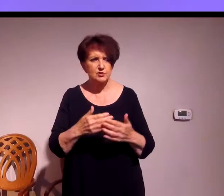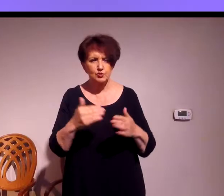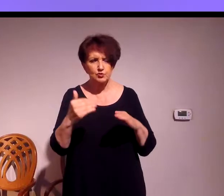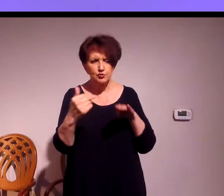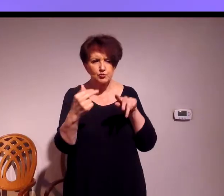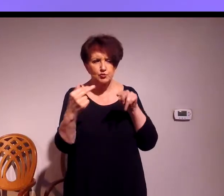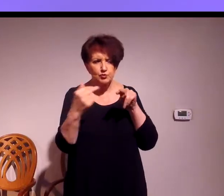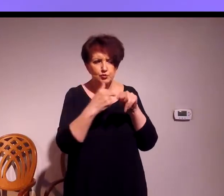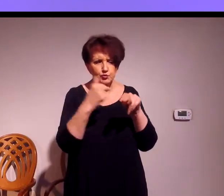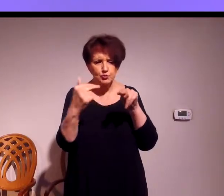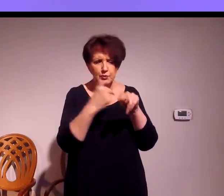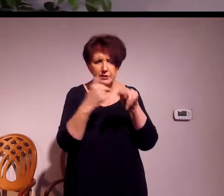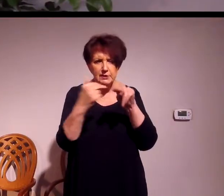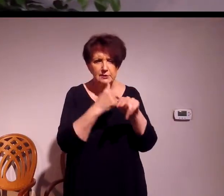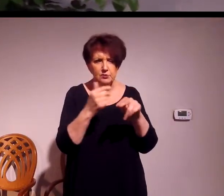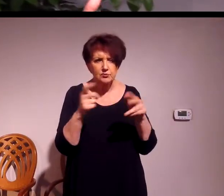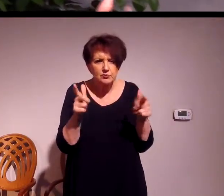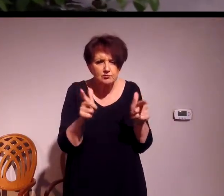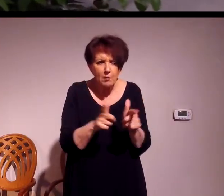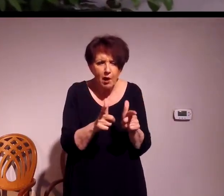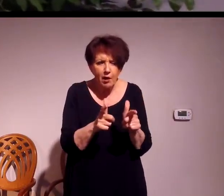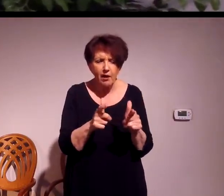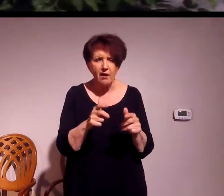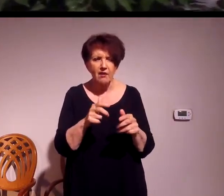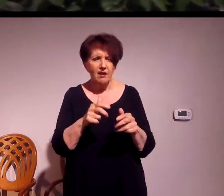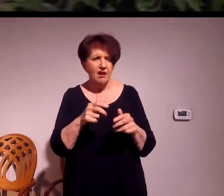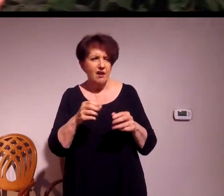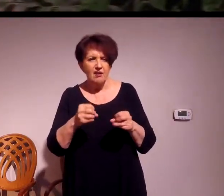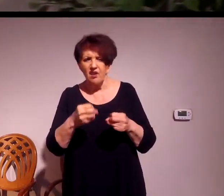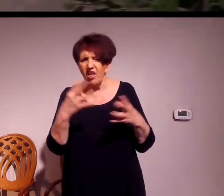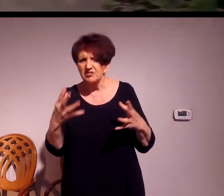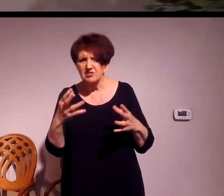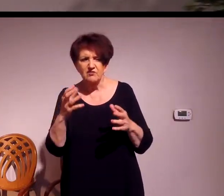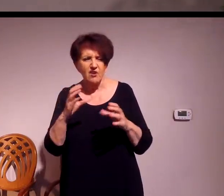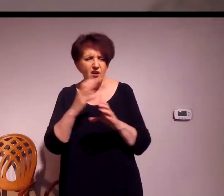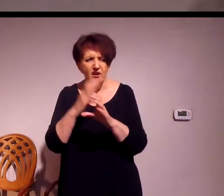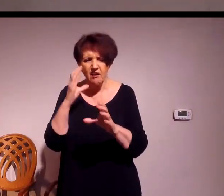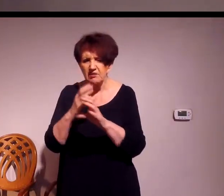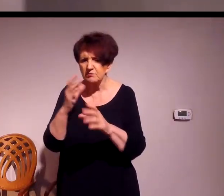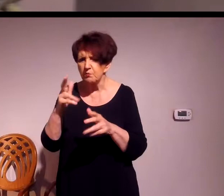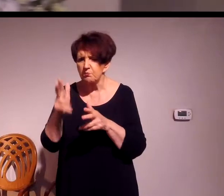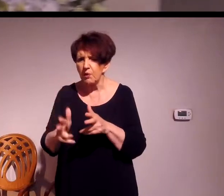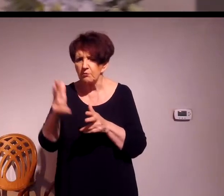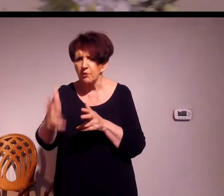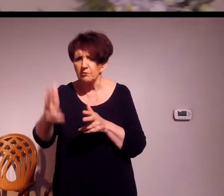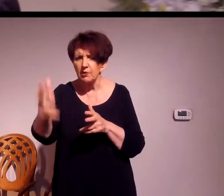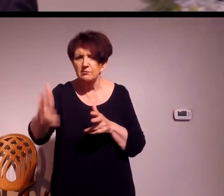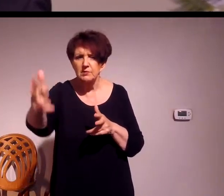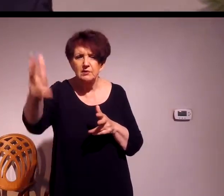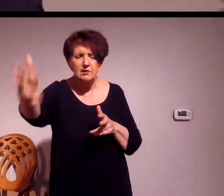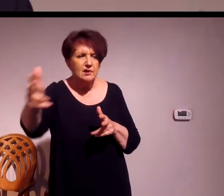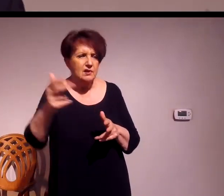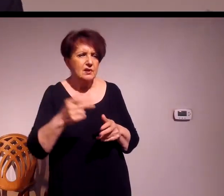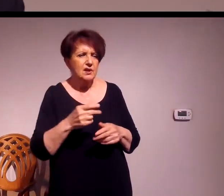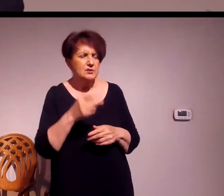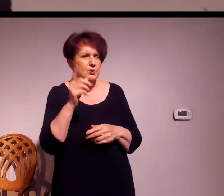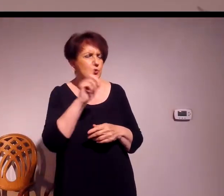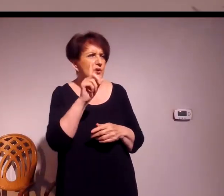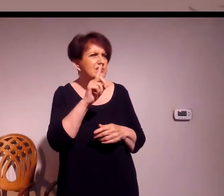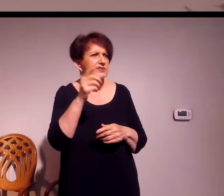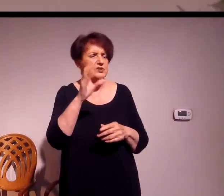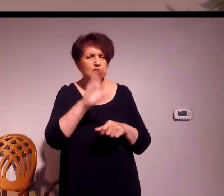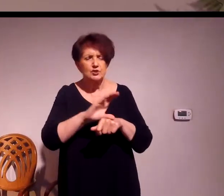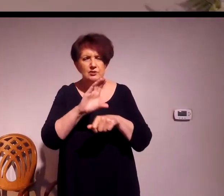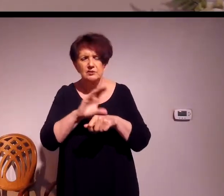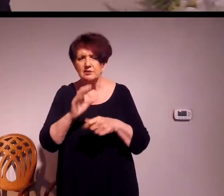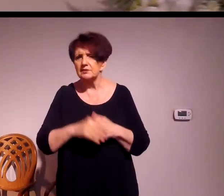cars double parked everywhere. So you can't tell what's a church or how many people are at the church or what's going on really, okay? And so I walked in the